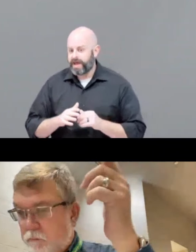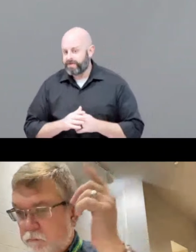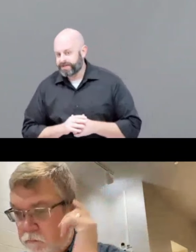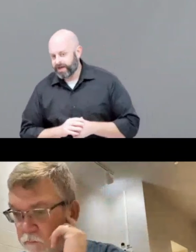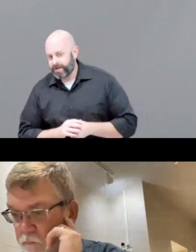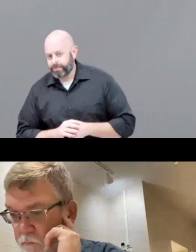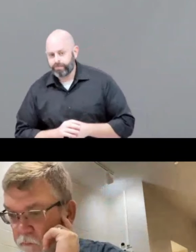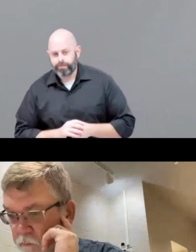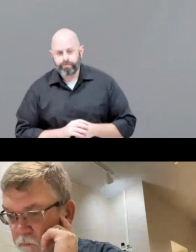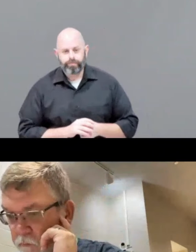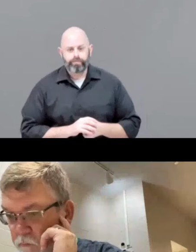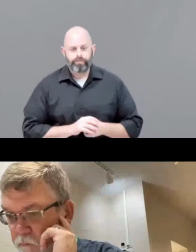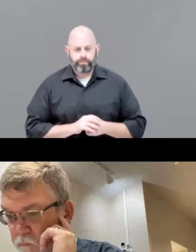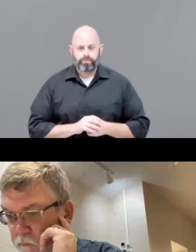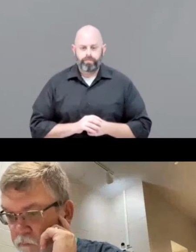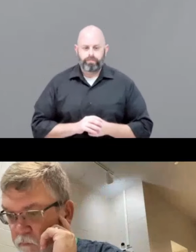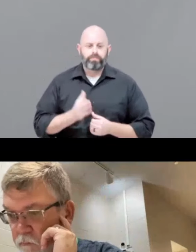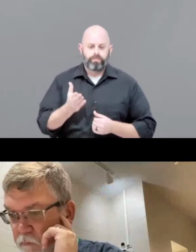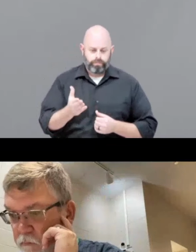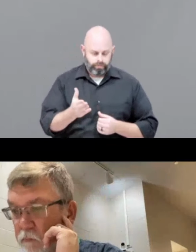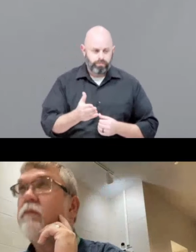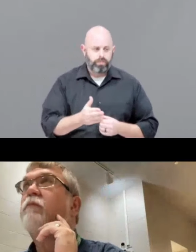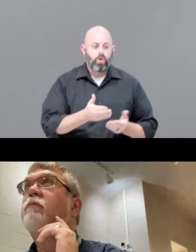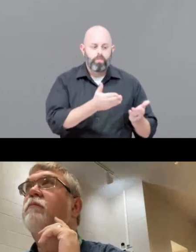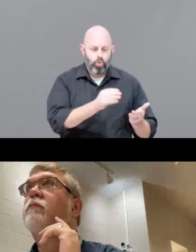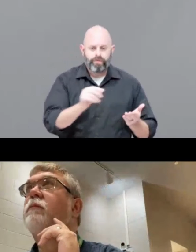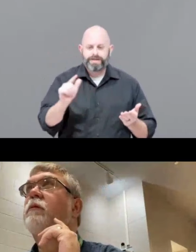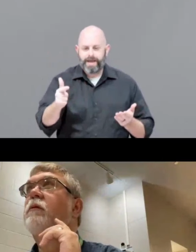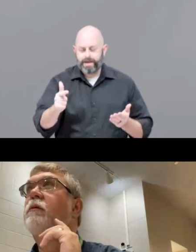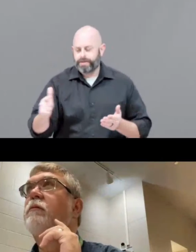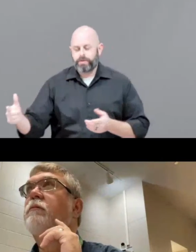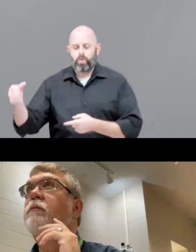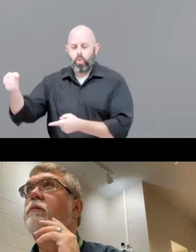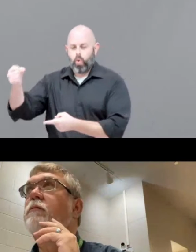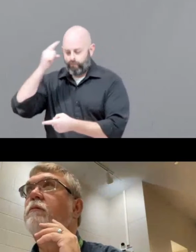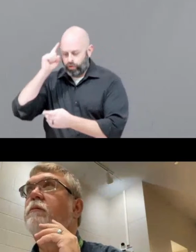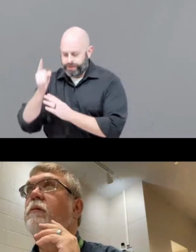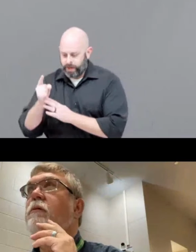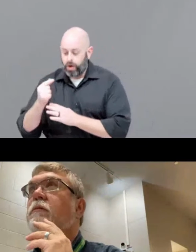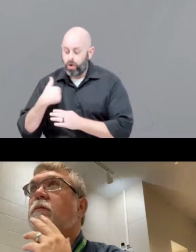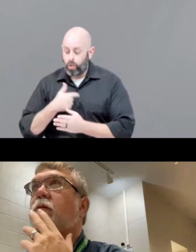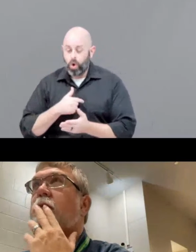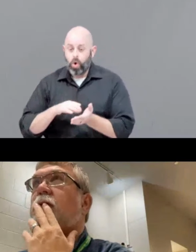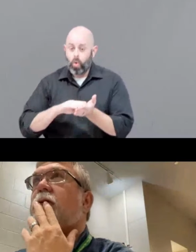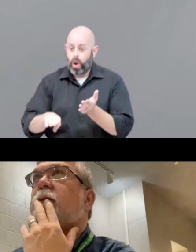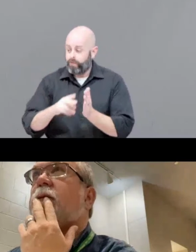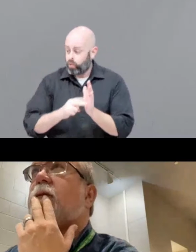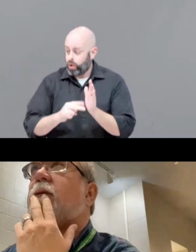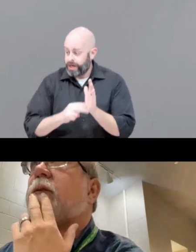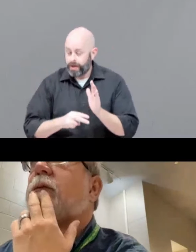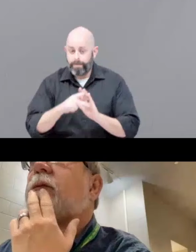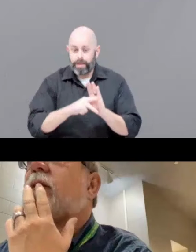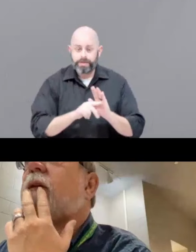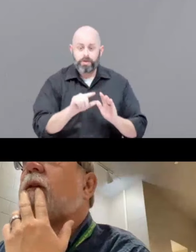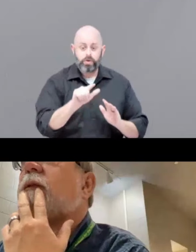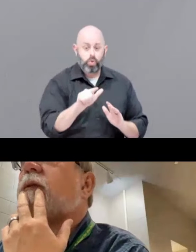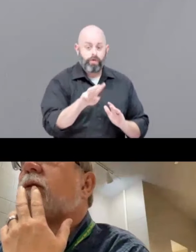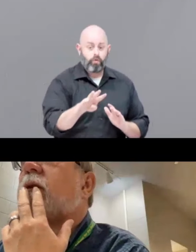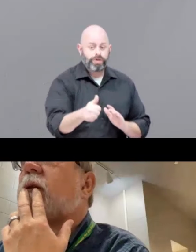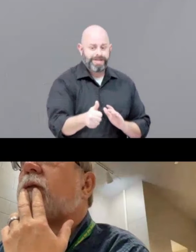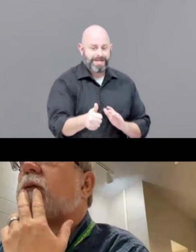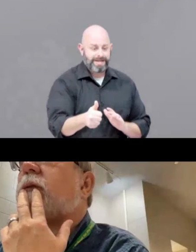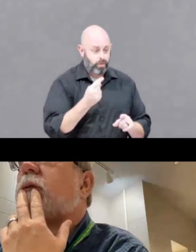This is Kevin, a second. Okay, move in second. Hold on one second. The one that we're moving to waive the reading on is policy 2410.